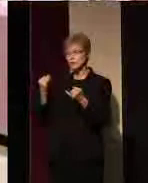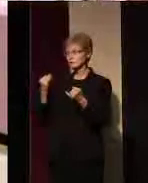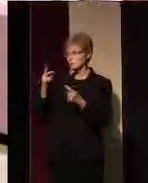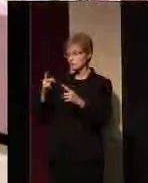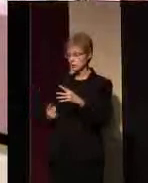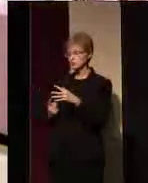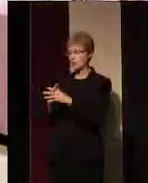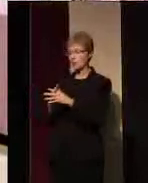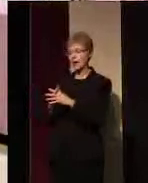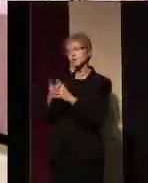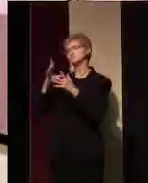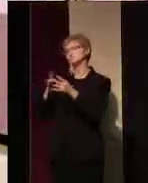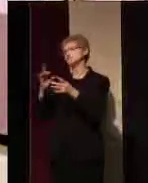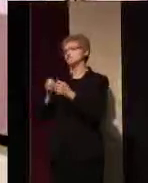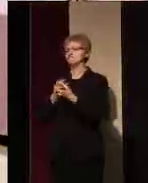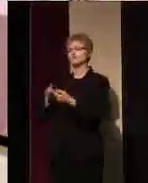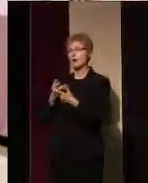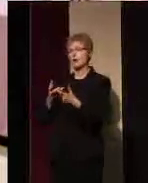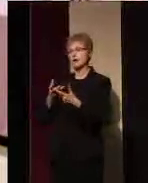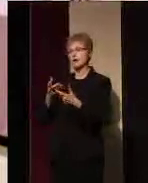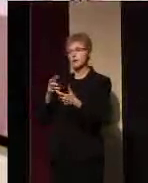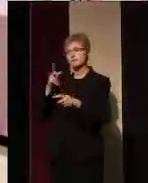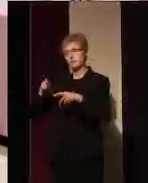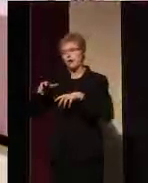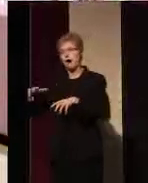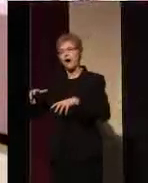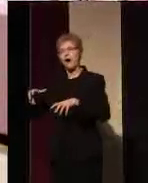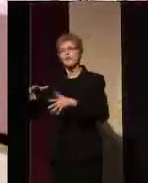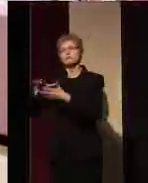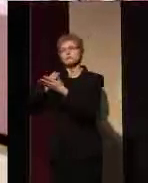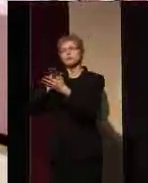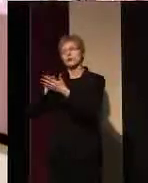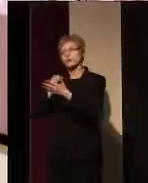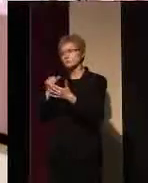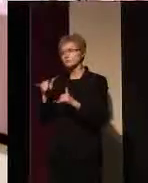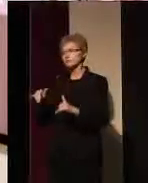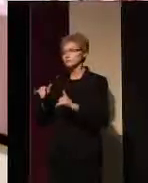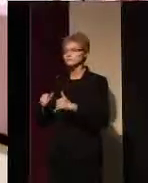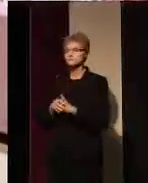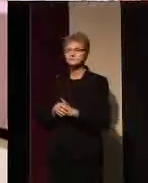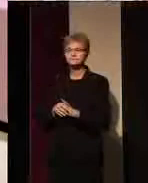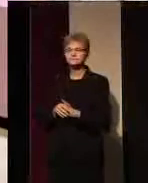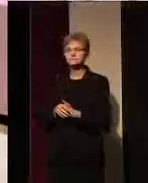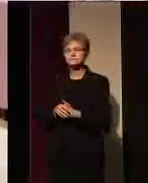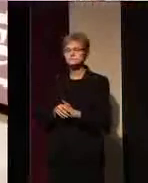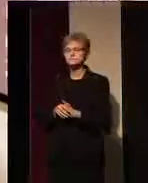folks. Mm-hmm. All right, a question. We have a question in the back. Then we're moving to the front section.